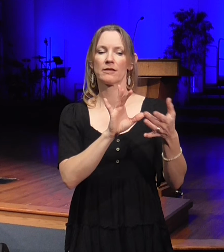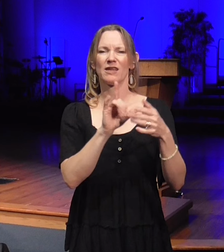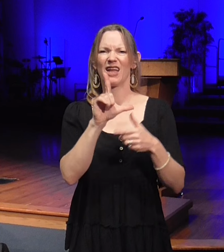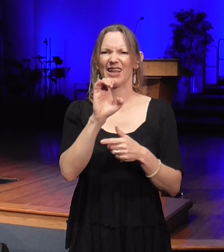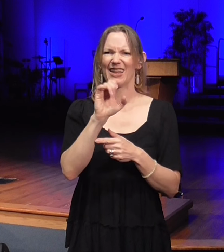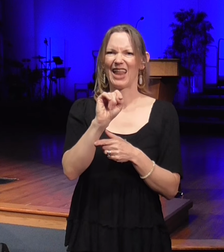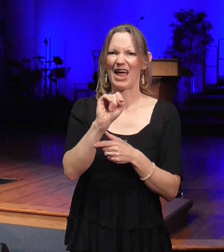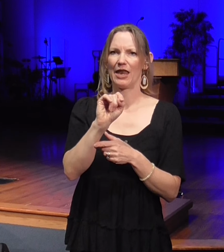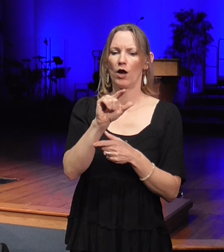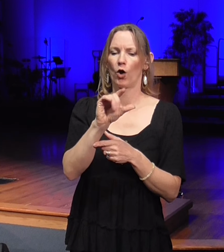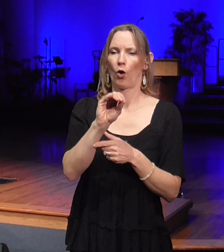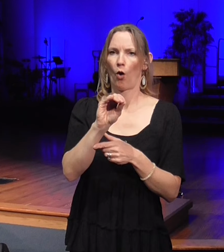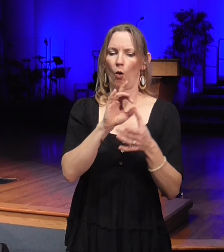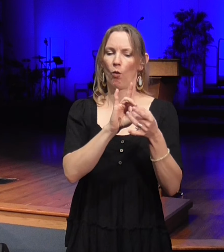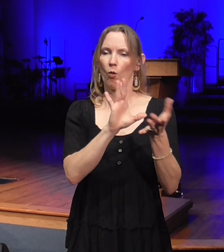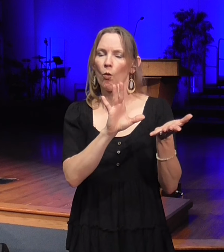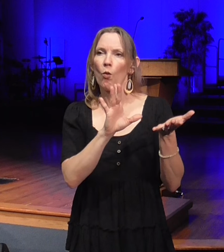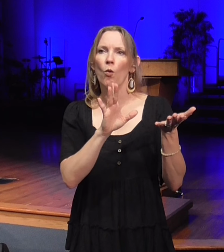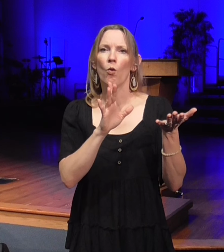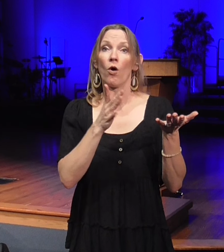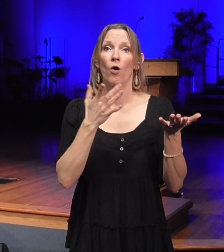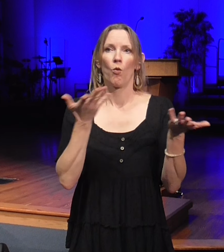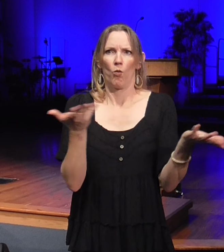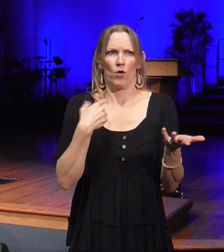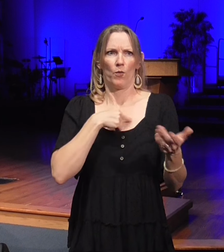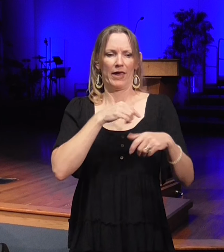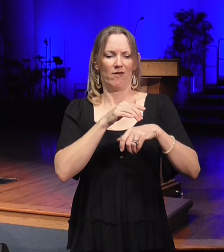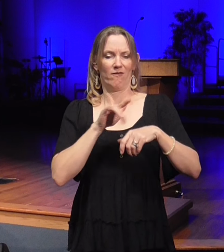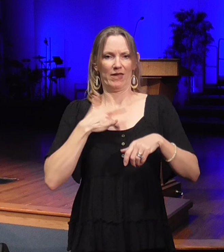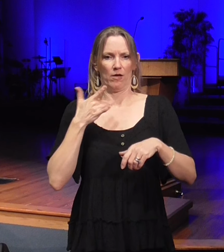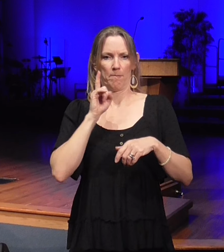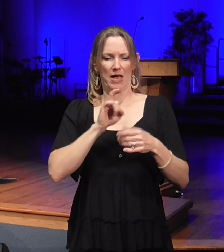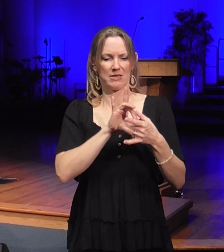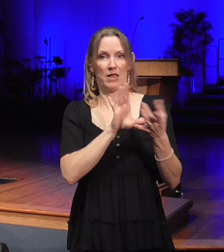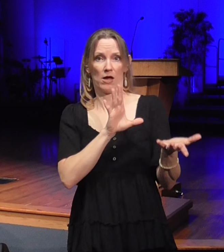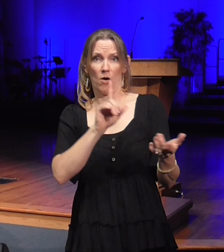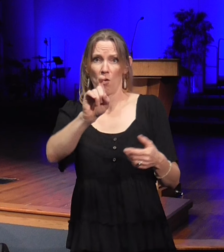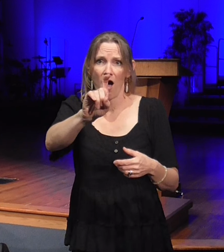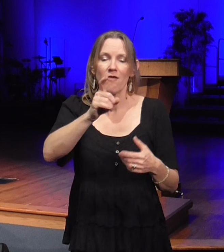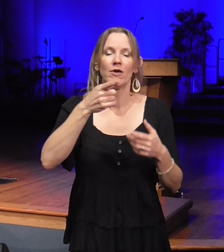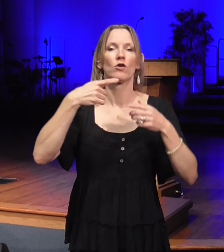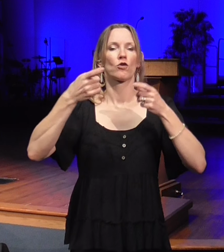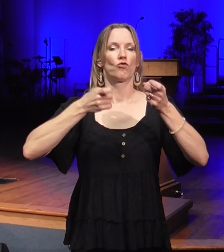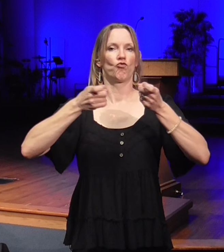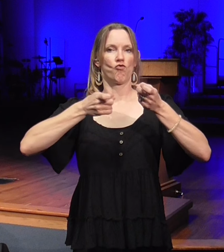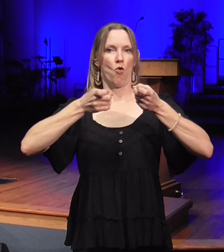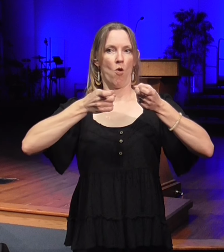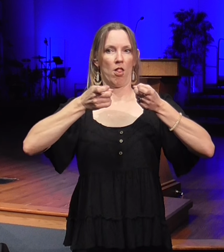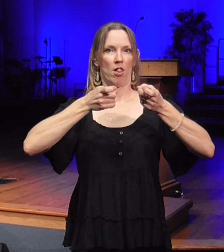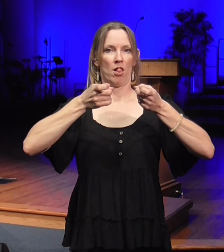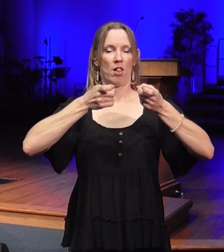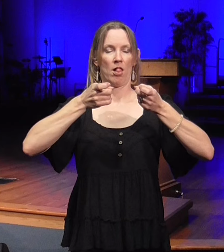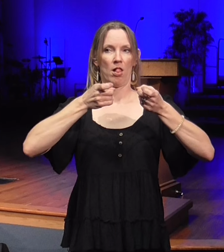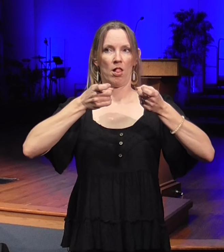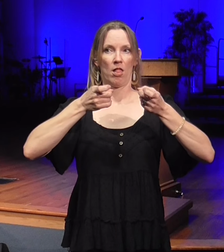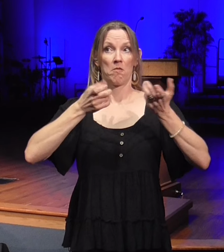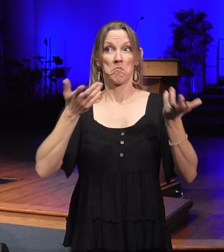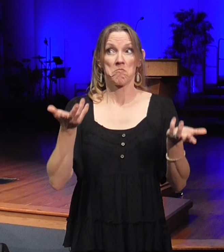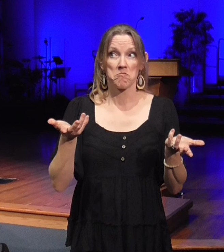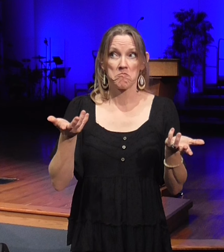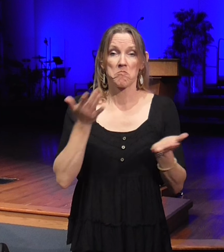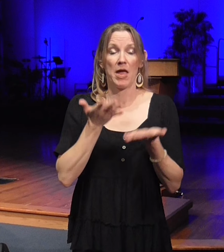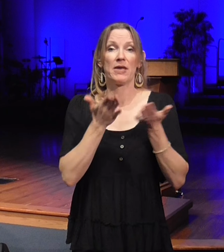go. What are we called to release or let go of? Control. See, there may